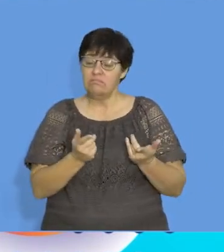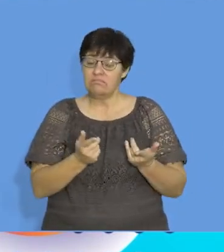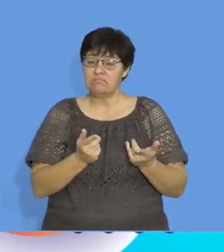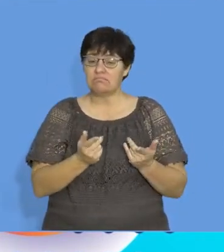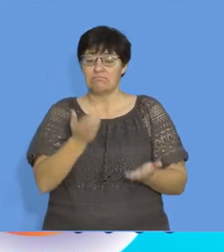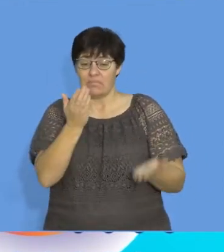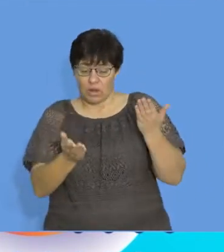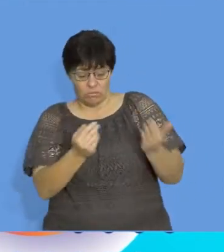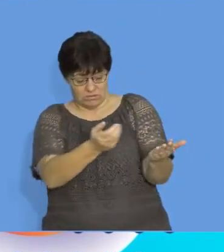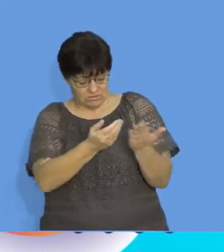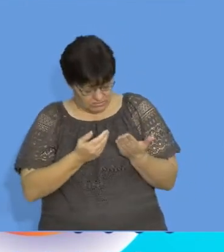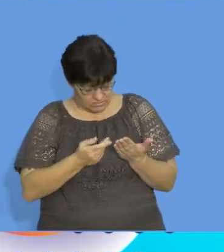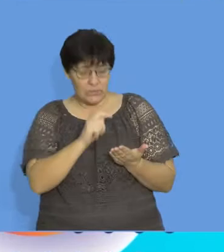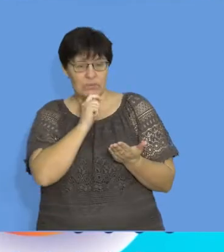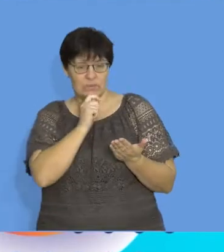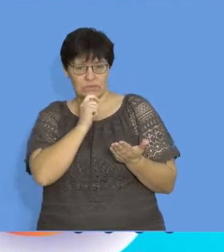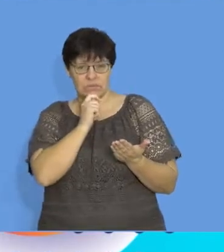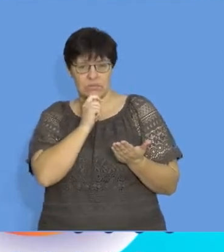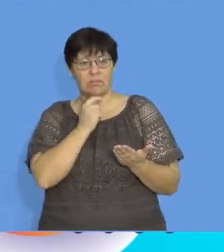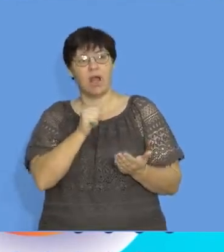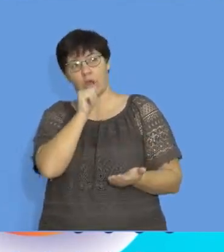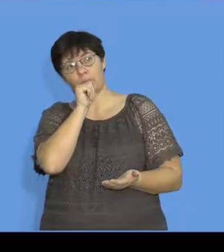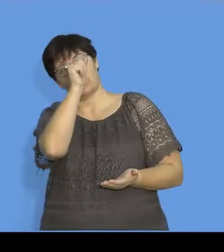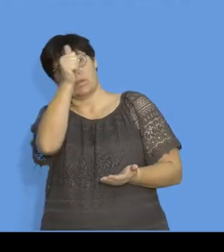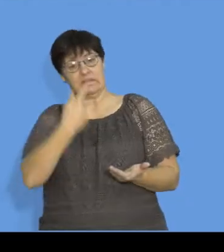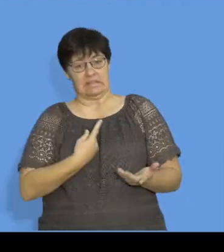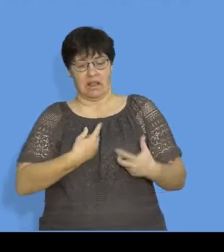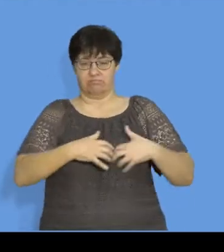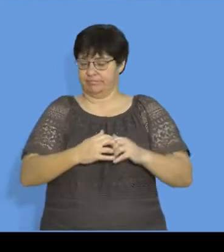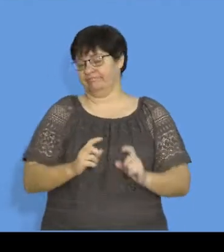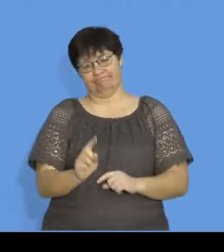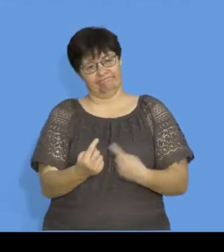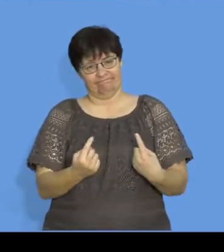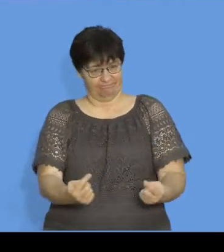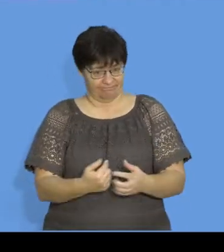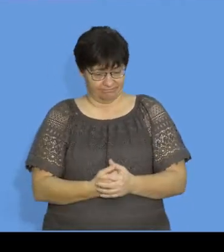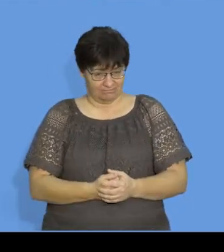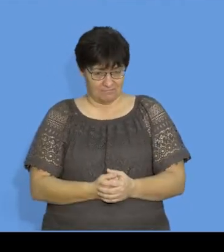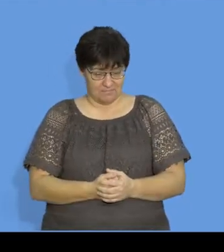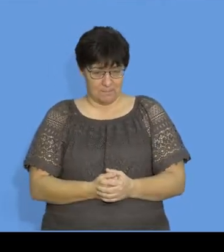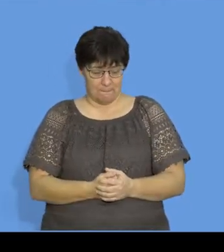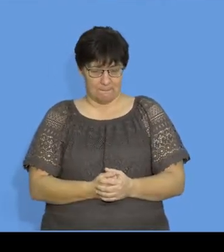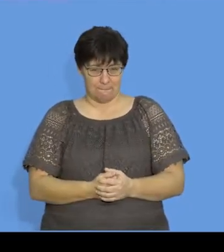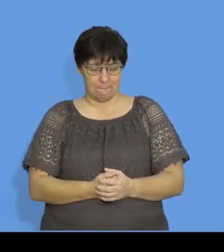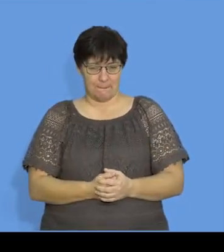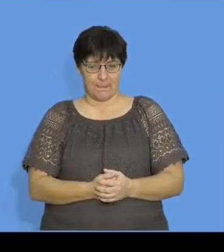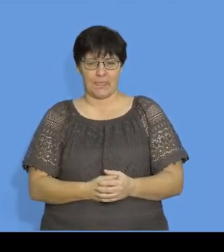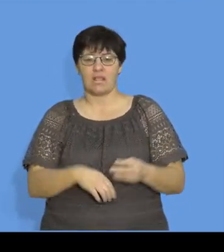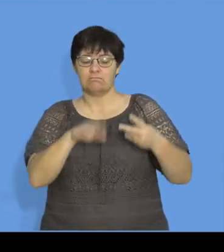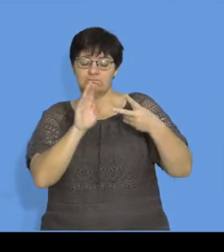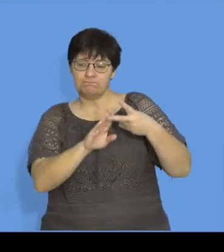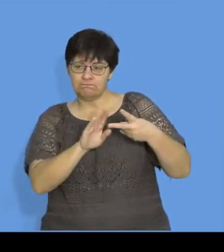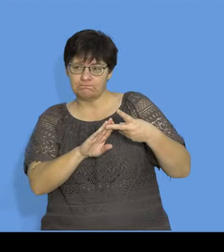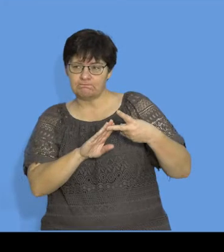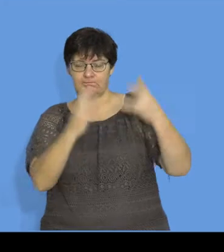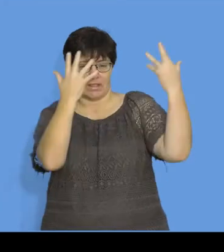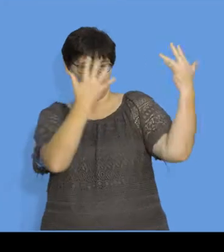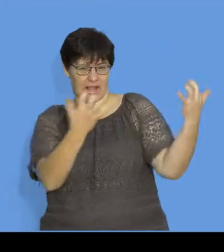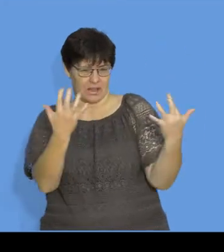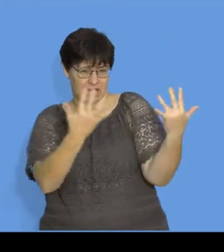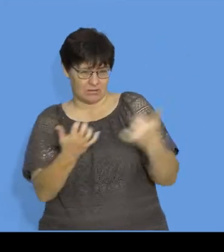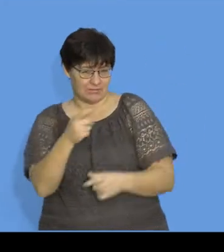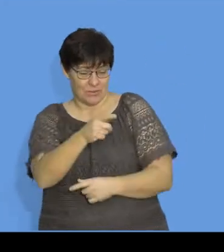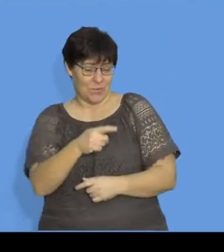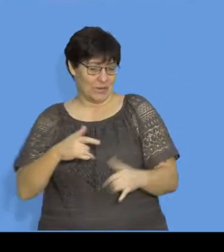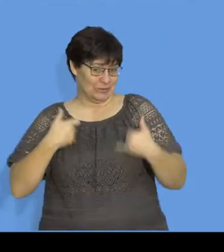they're given to you. You can't make them up. Then, we're going to look at calculations. Always